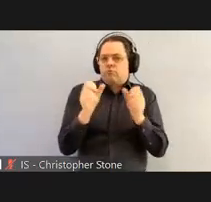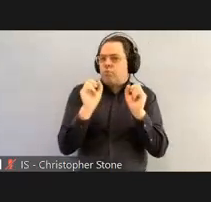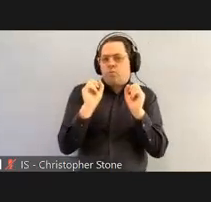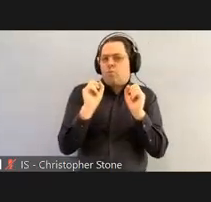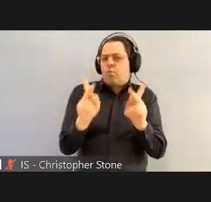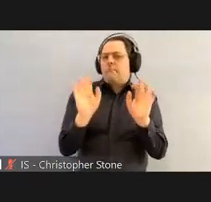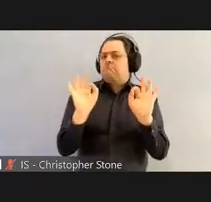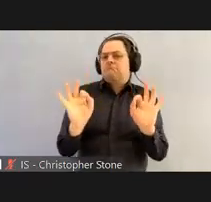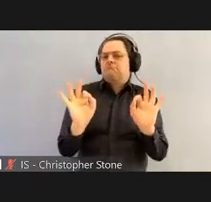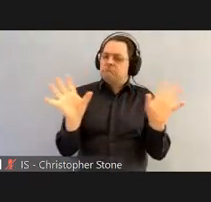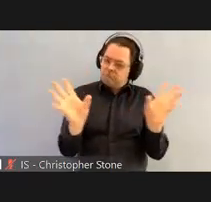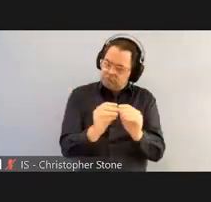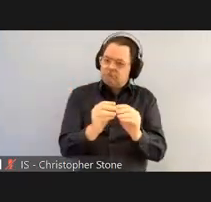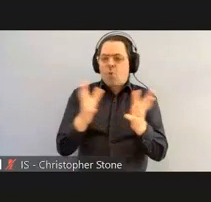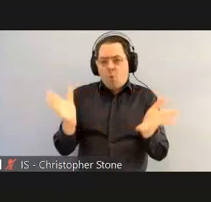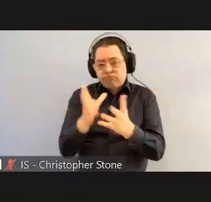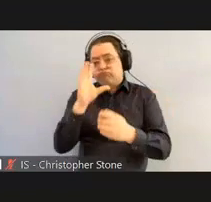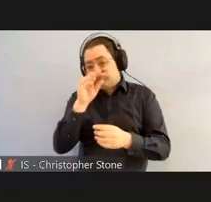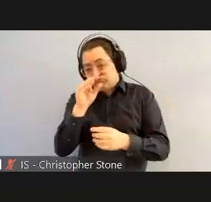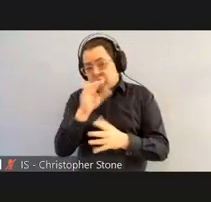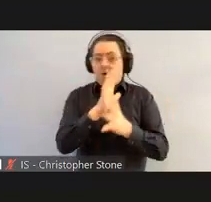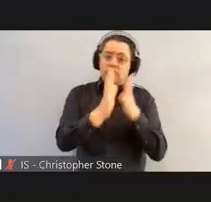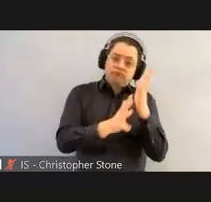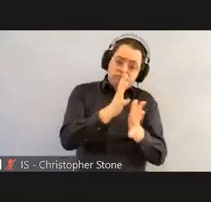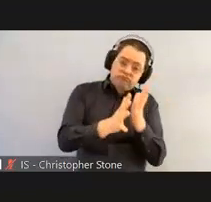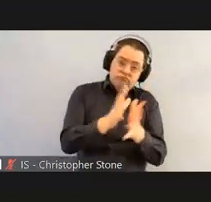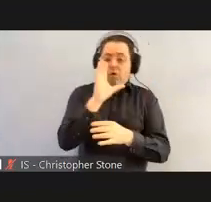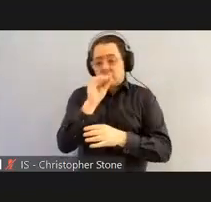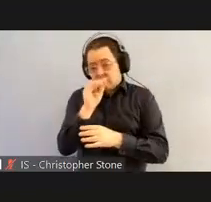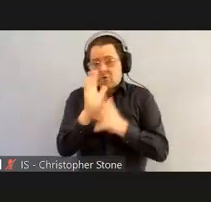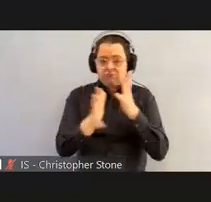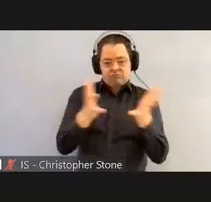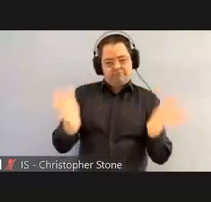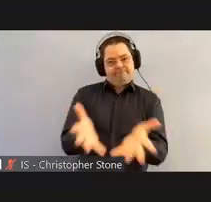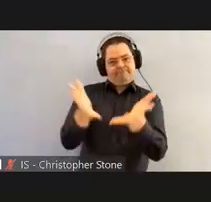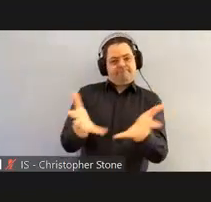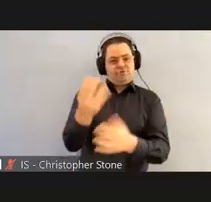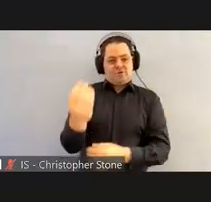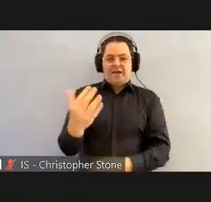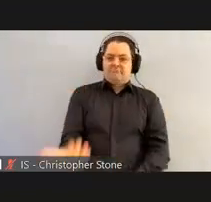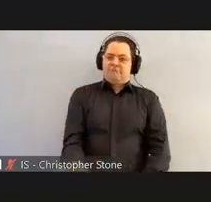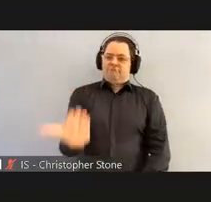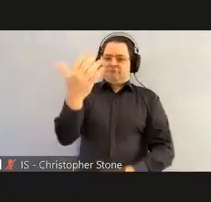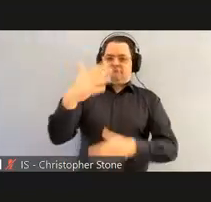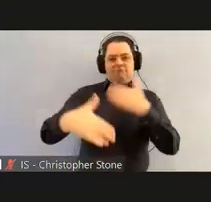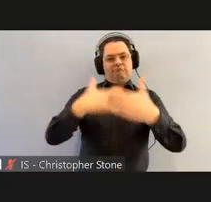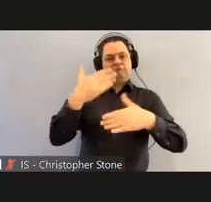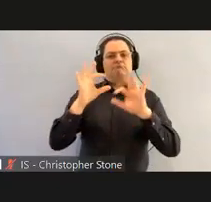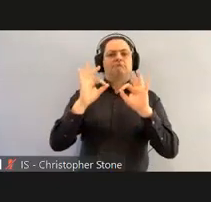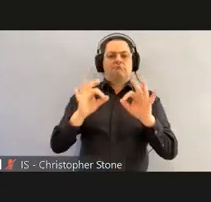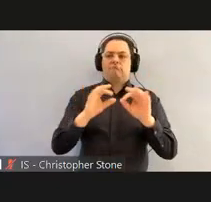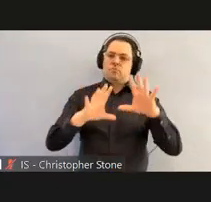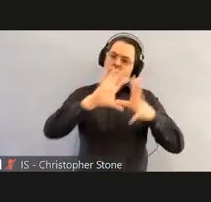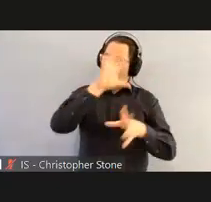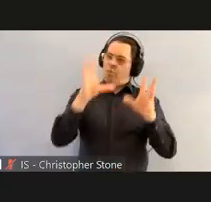speak as much as possible to their children, as well as signing. Yeah. So we promote the total